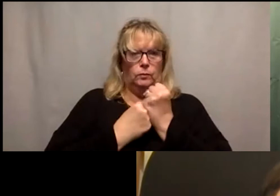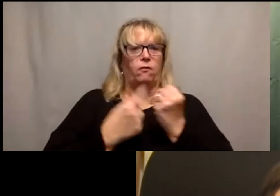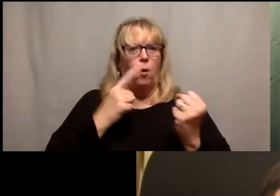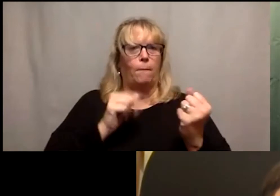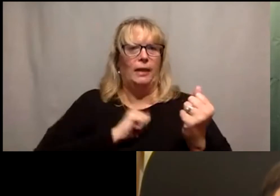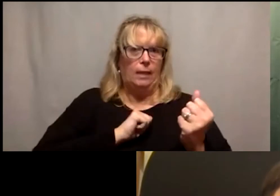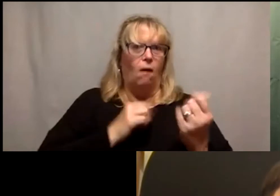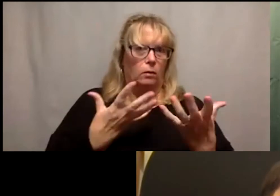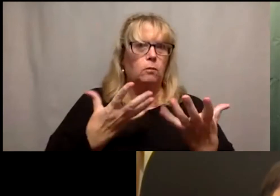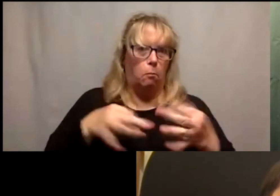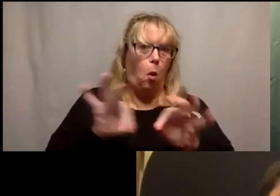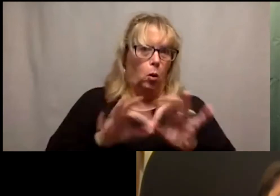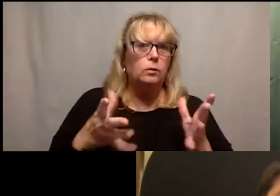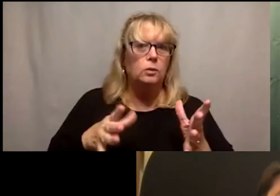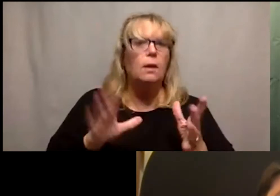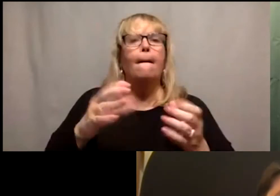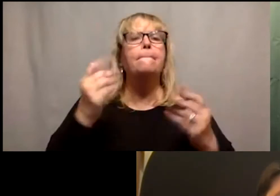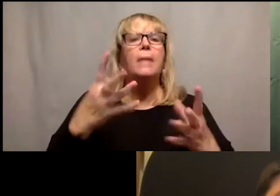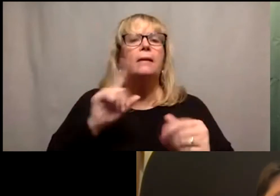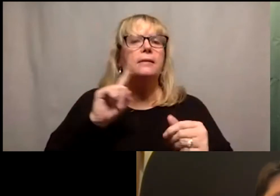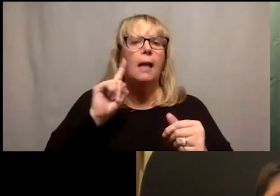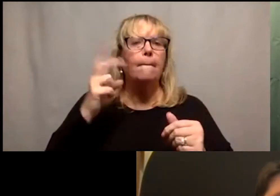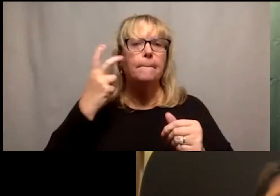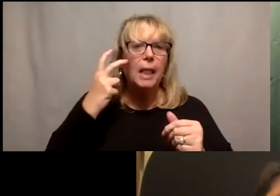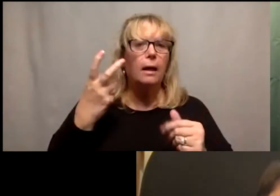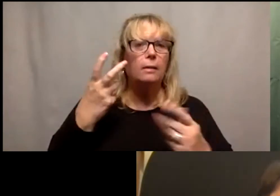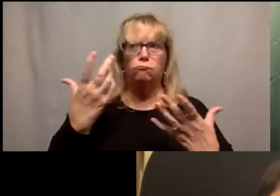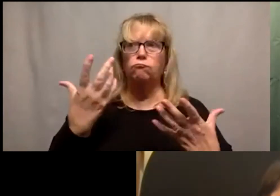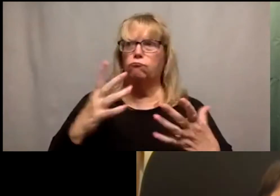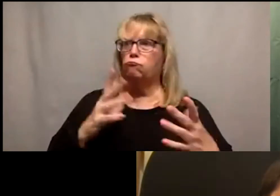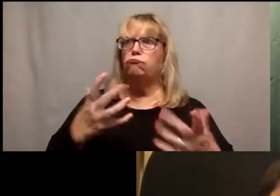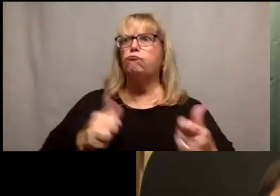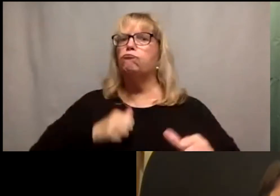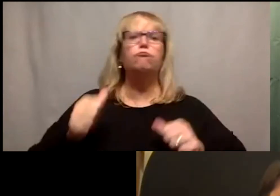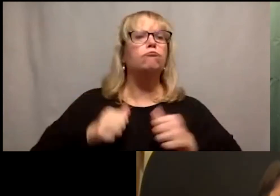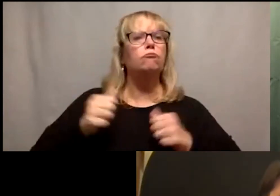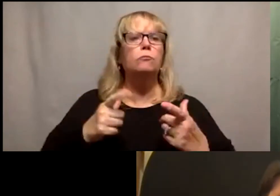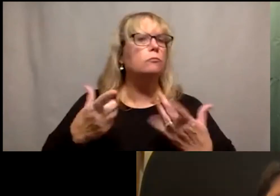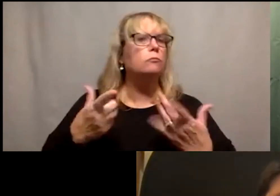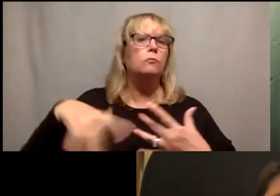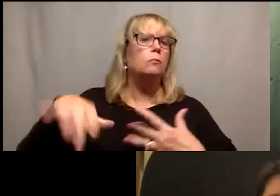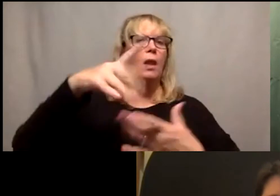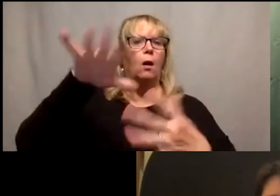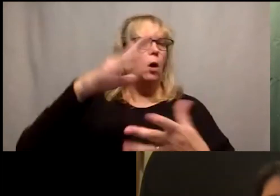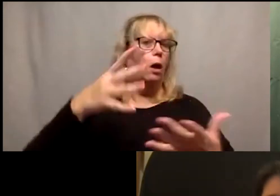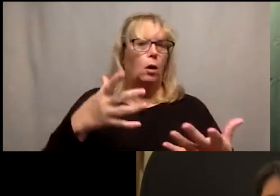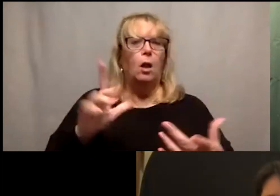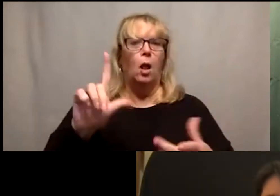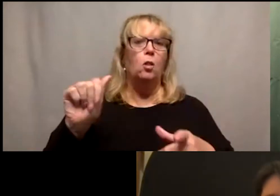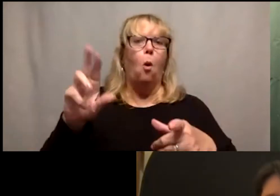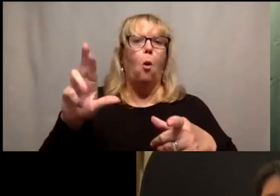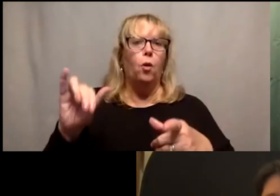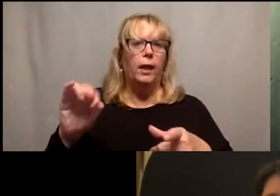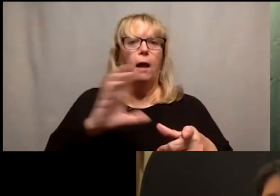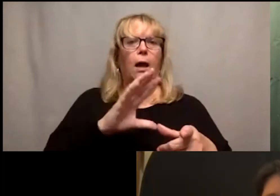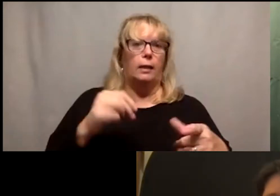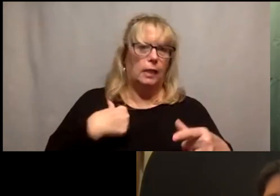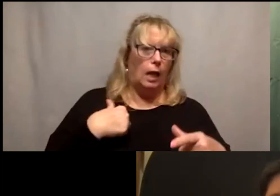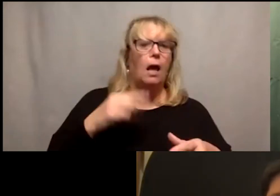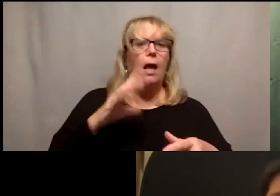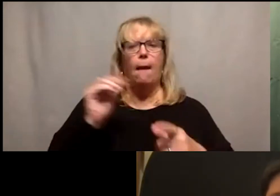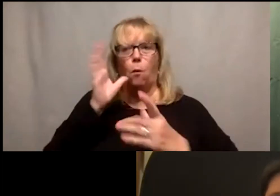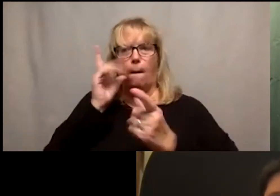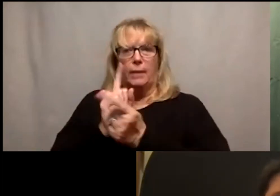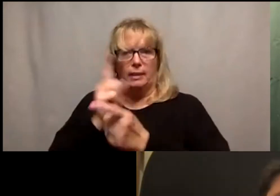There are many, many deafblind individuals that lead productive lives. Lori and we'll meet another gentleman a little bit later.